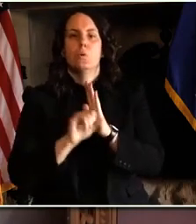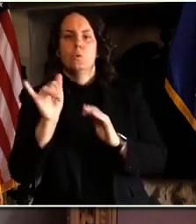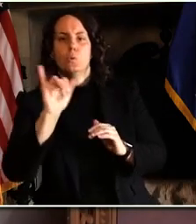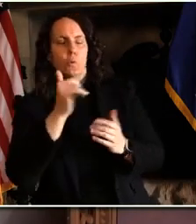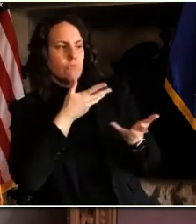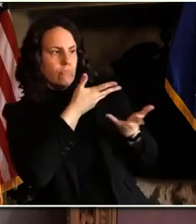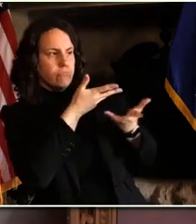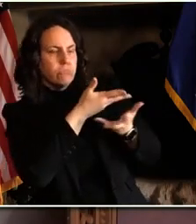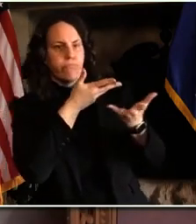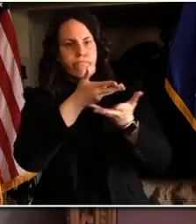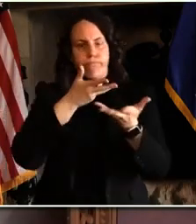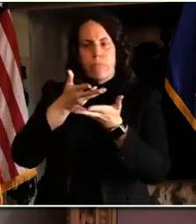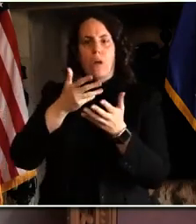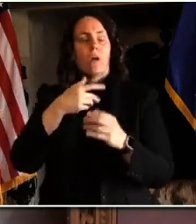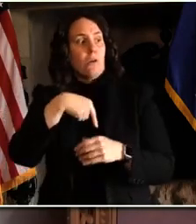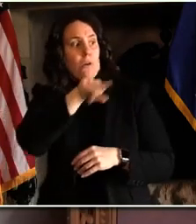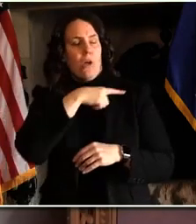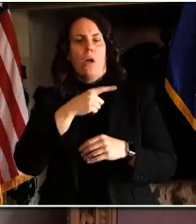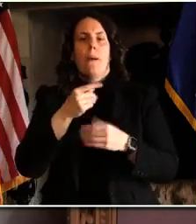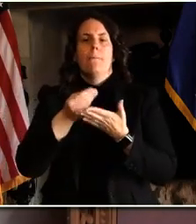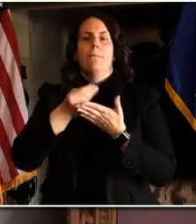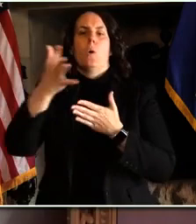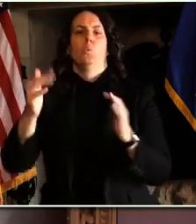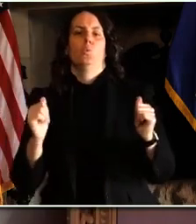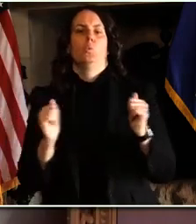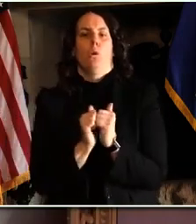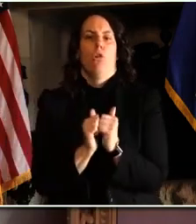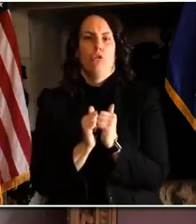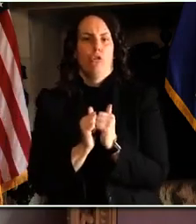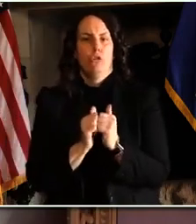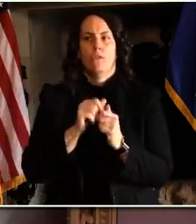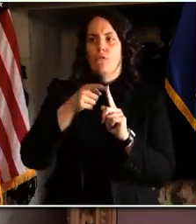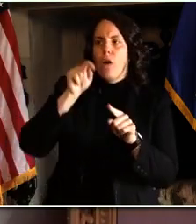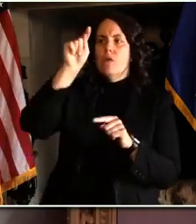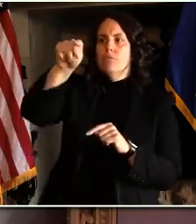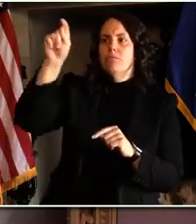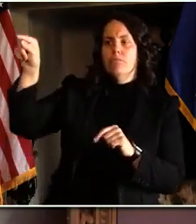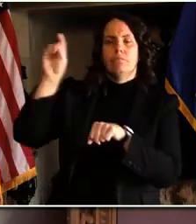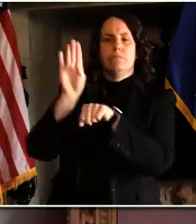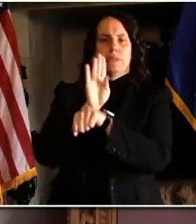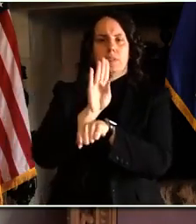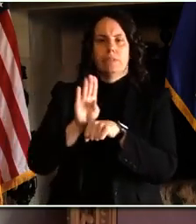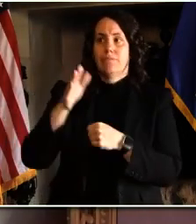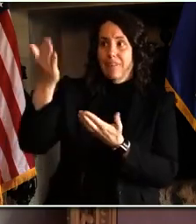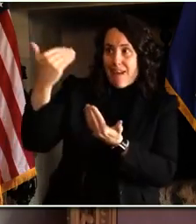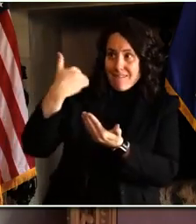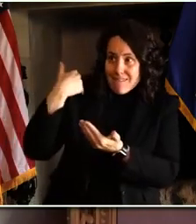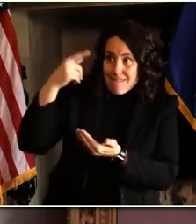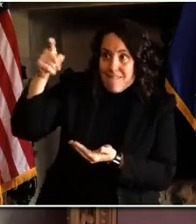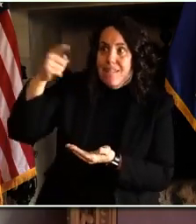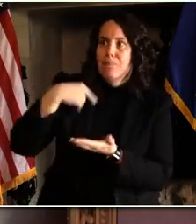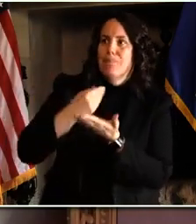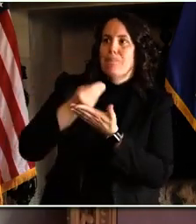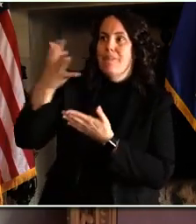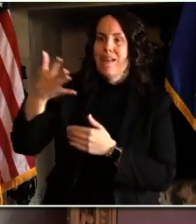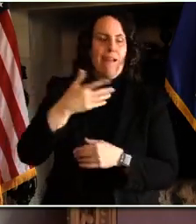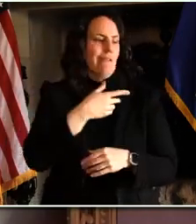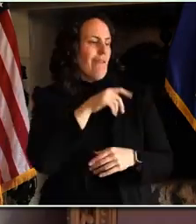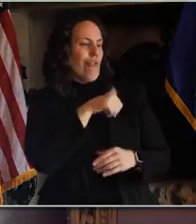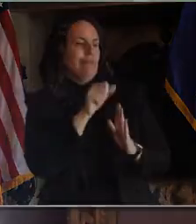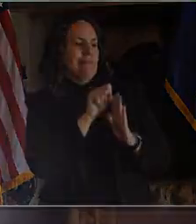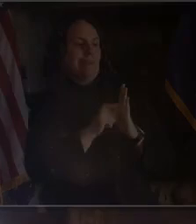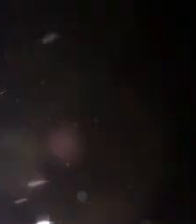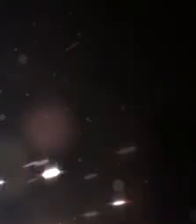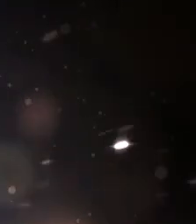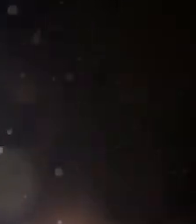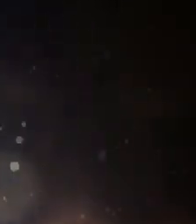larger bulk purchases, which are usually given priority.